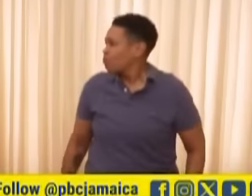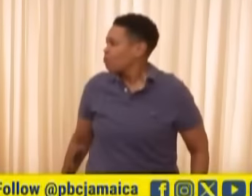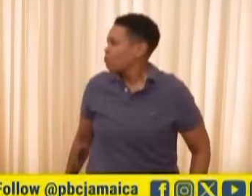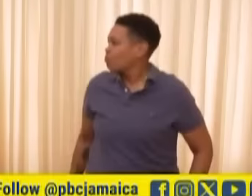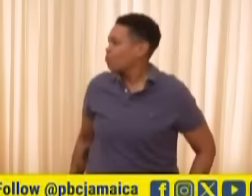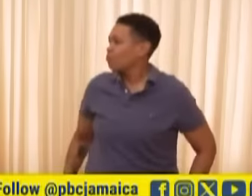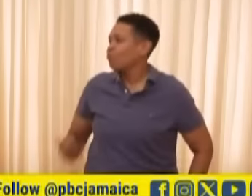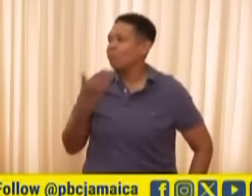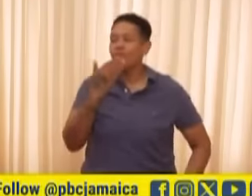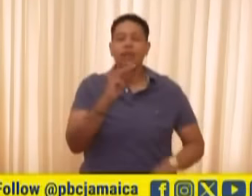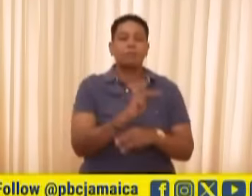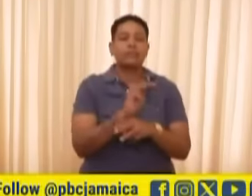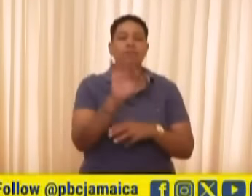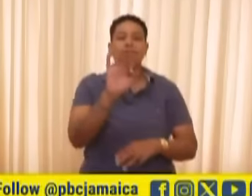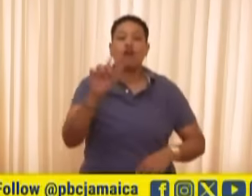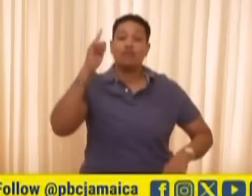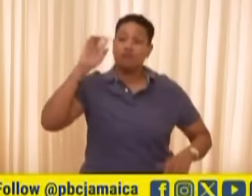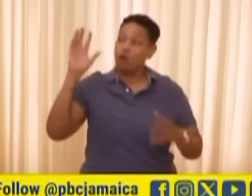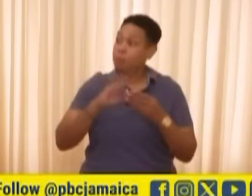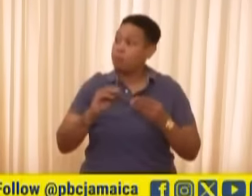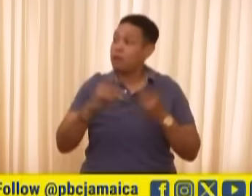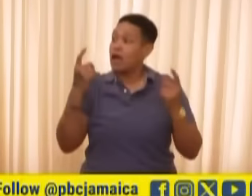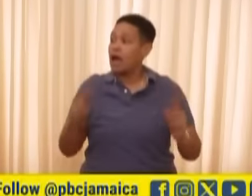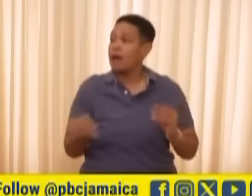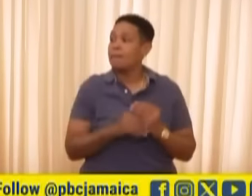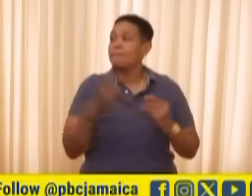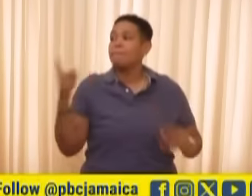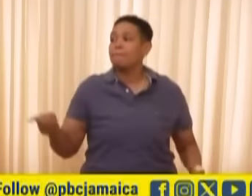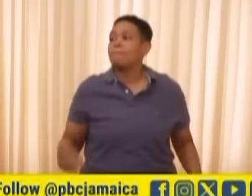Thank you, Minister Green, for that.